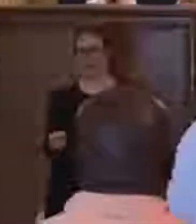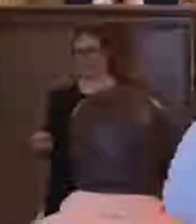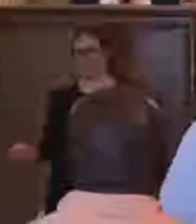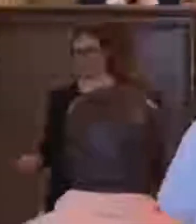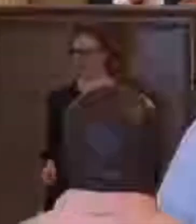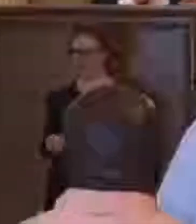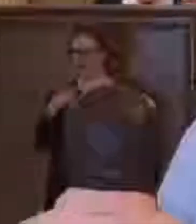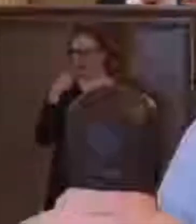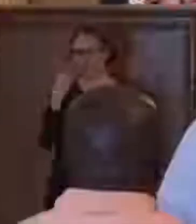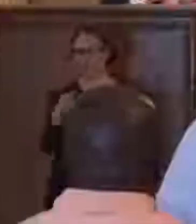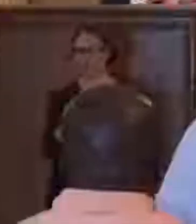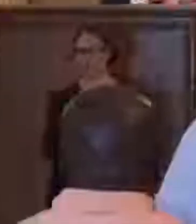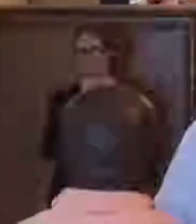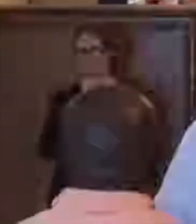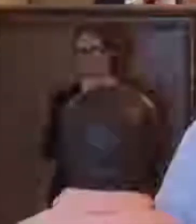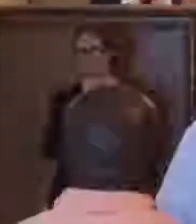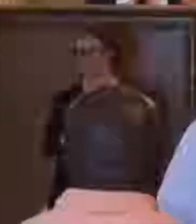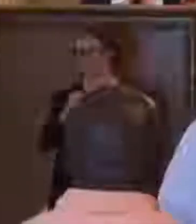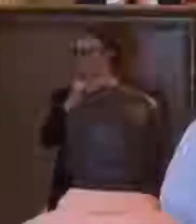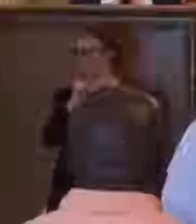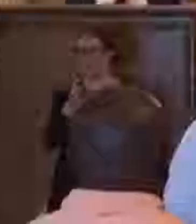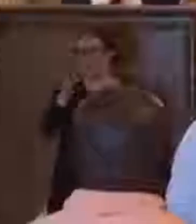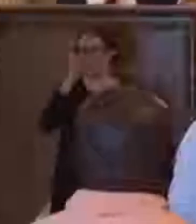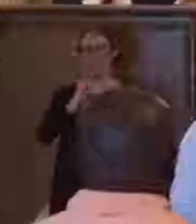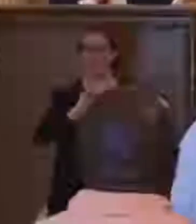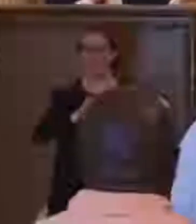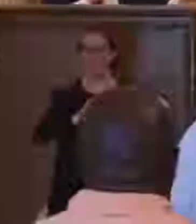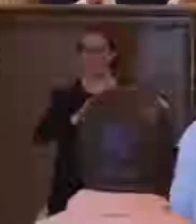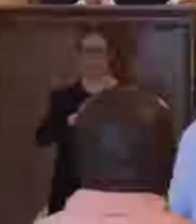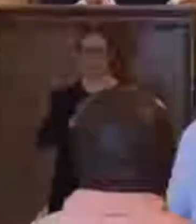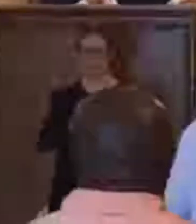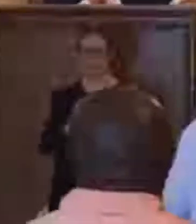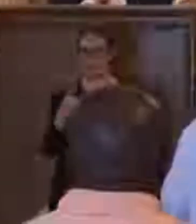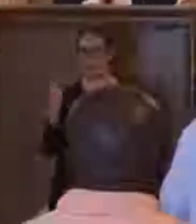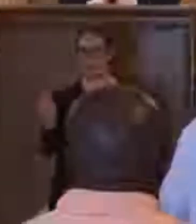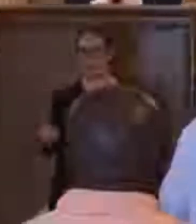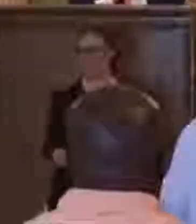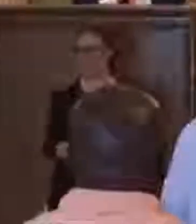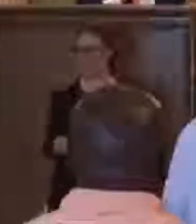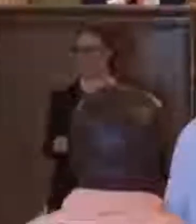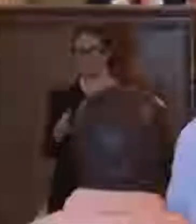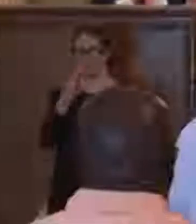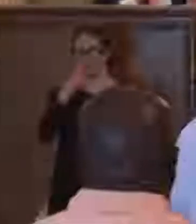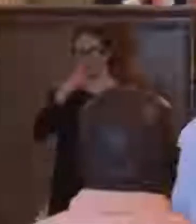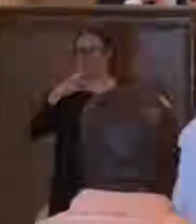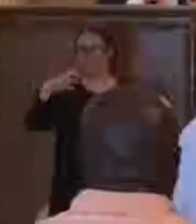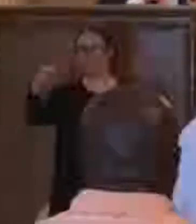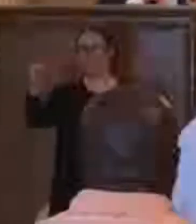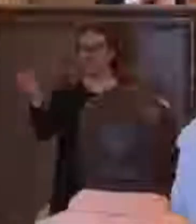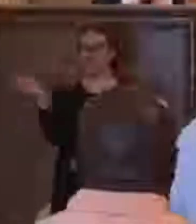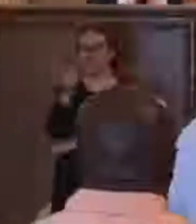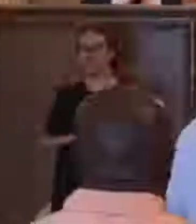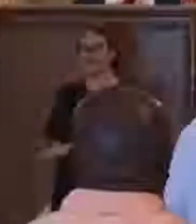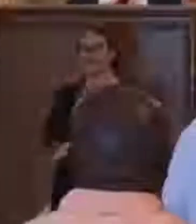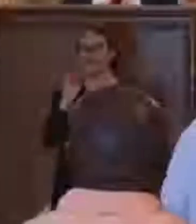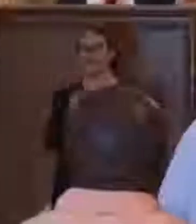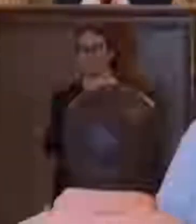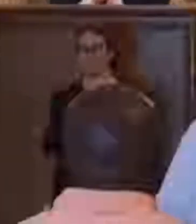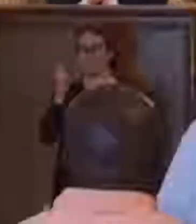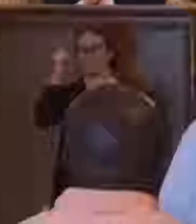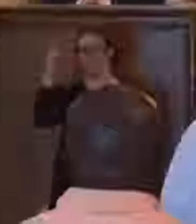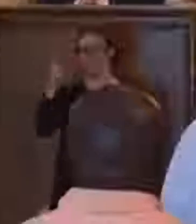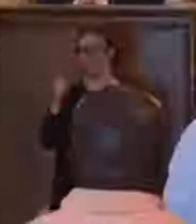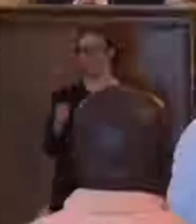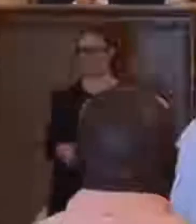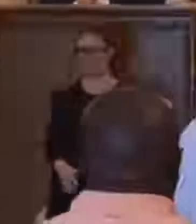saith. And shall not God avenge his own elect, which cry day and night unto him, though he bear